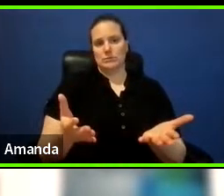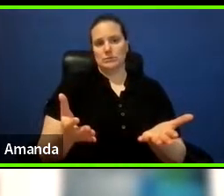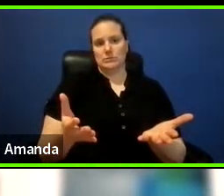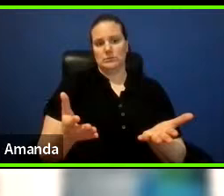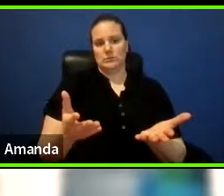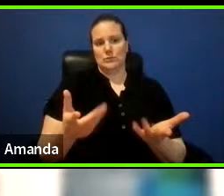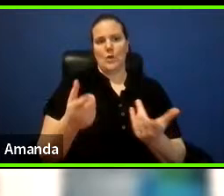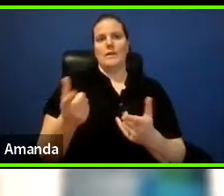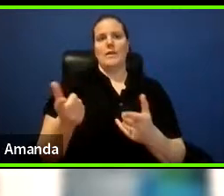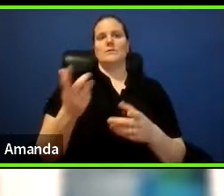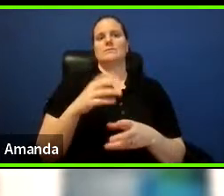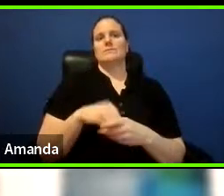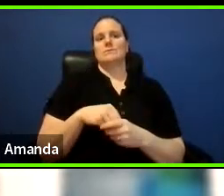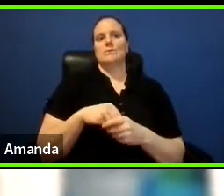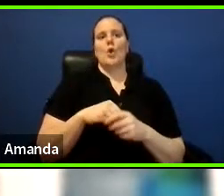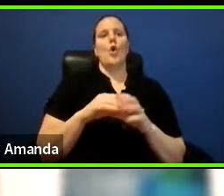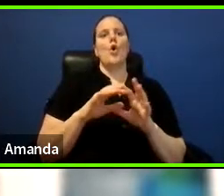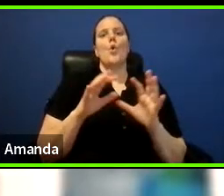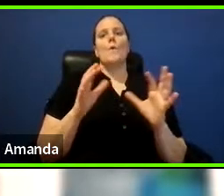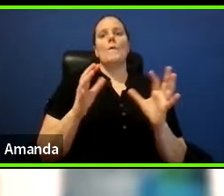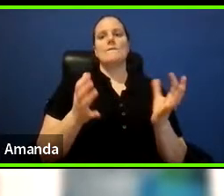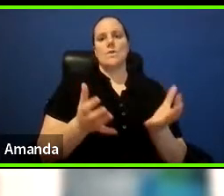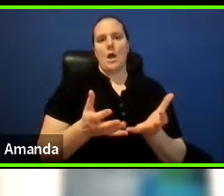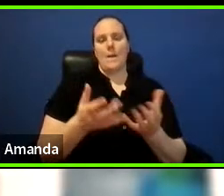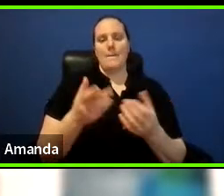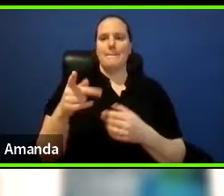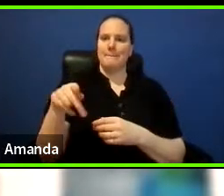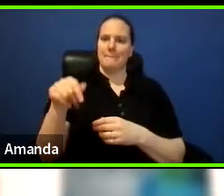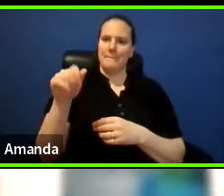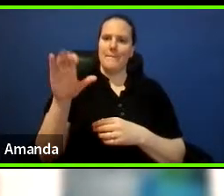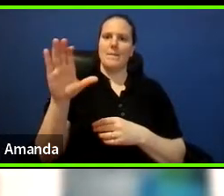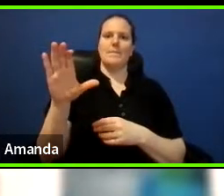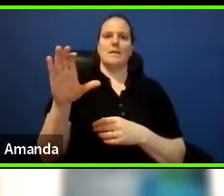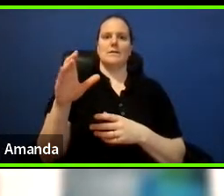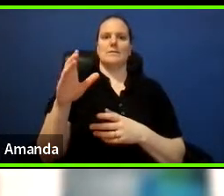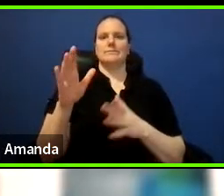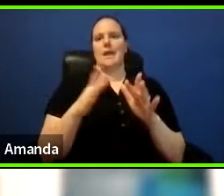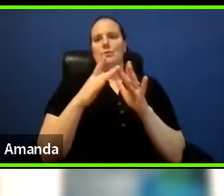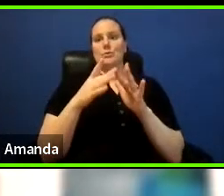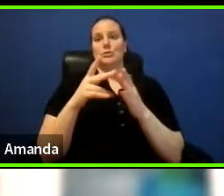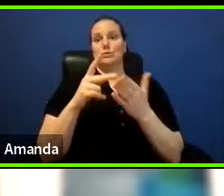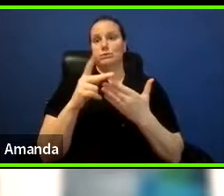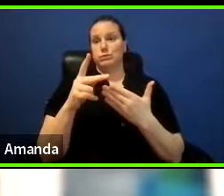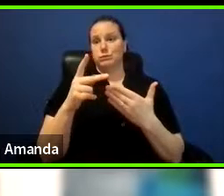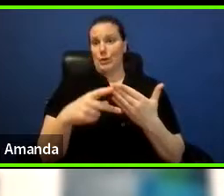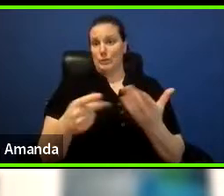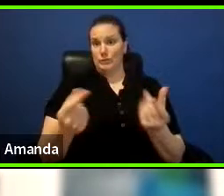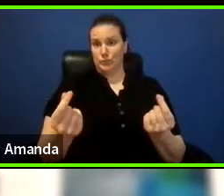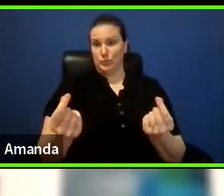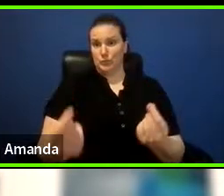folded into the sort of overall public outreach program?